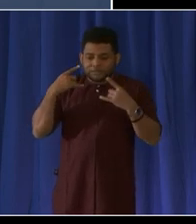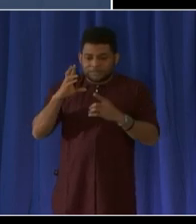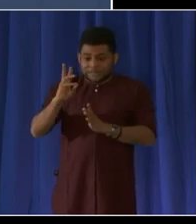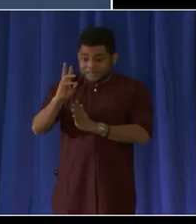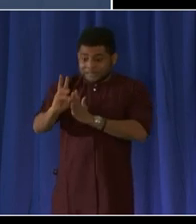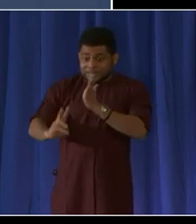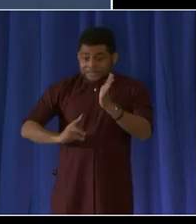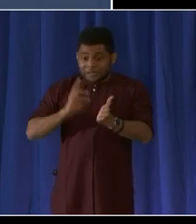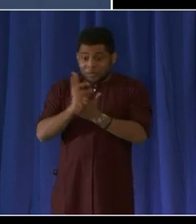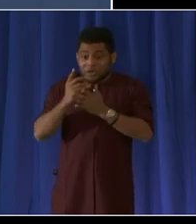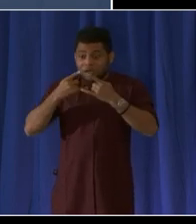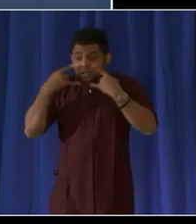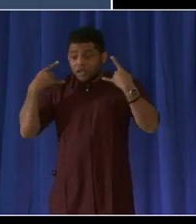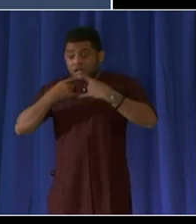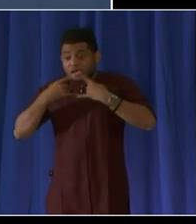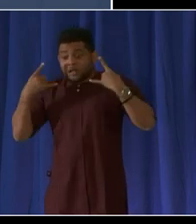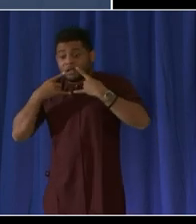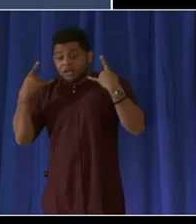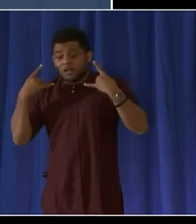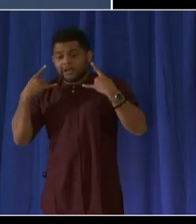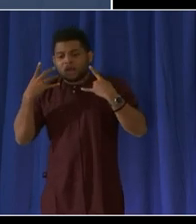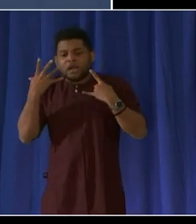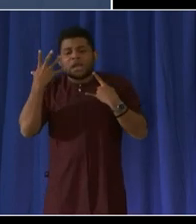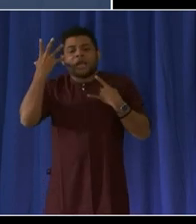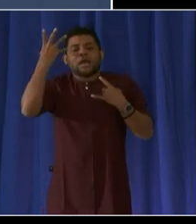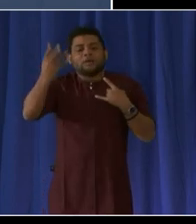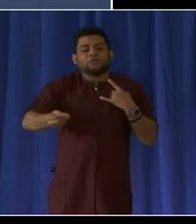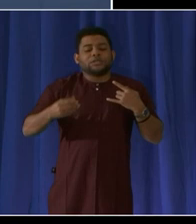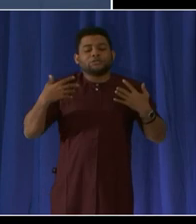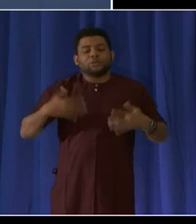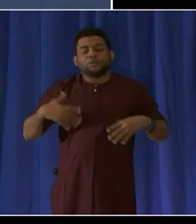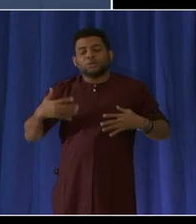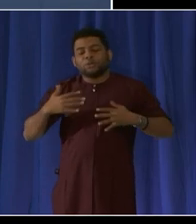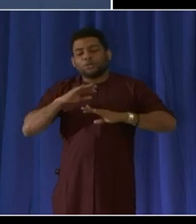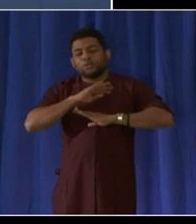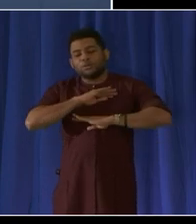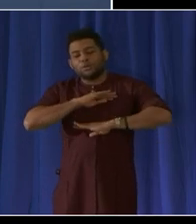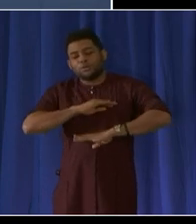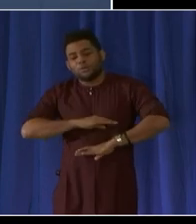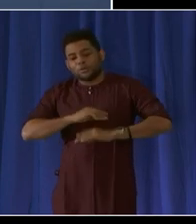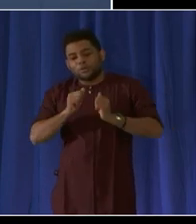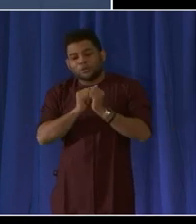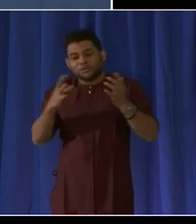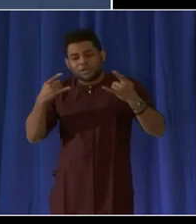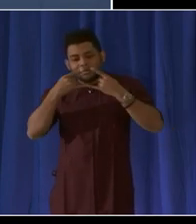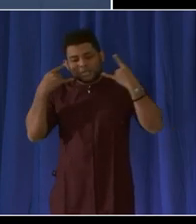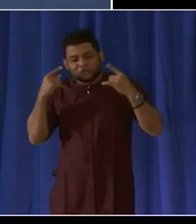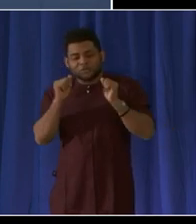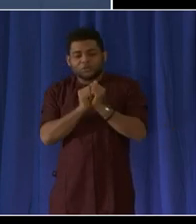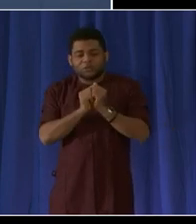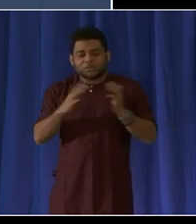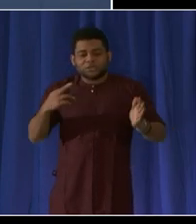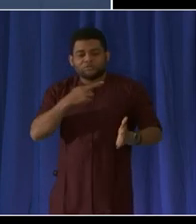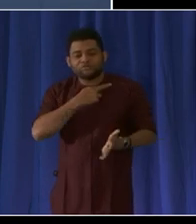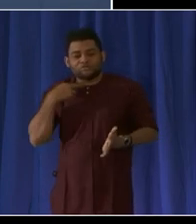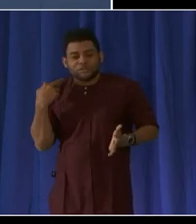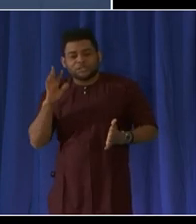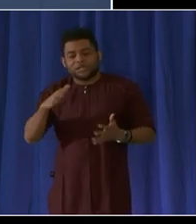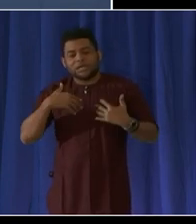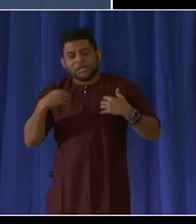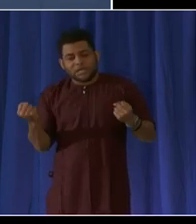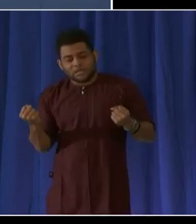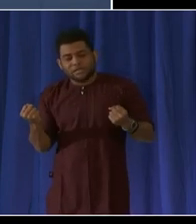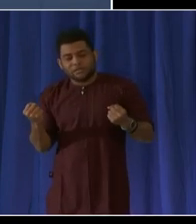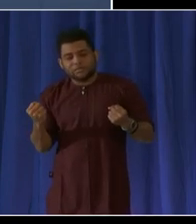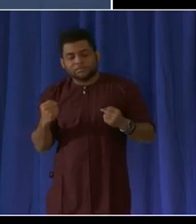the gap for students who have struggled with emotional and psychosocial health over the last 2 years without posing a risk to public health. And